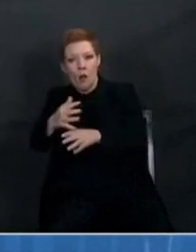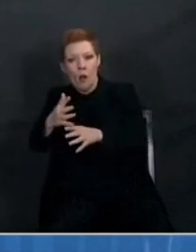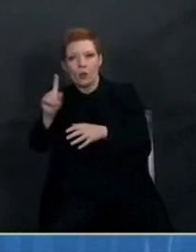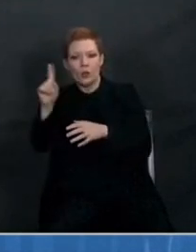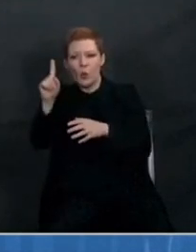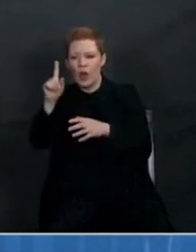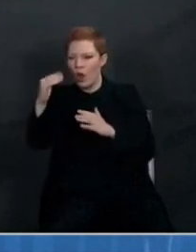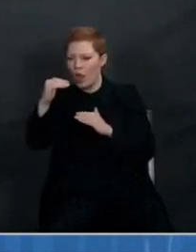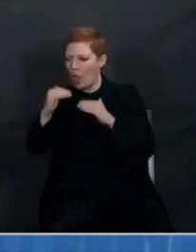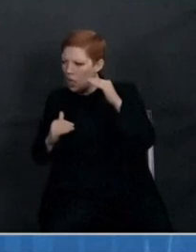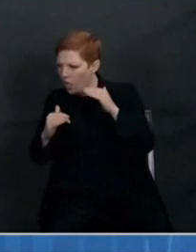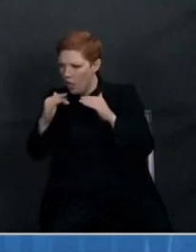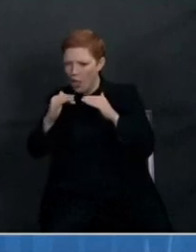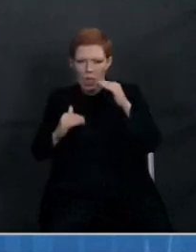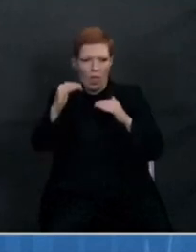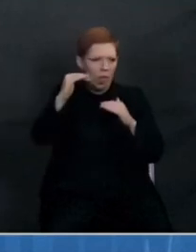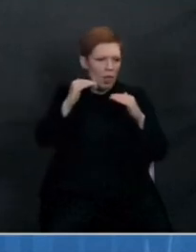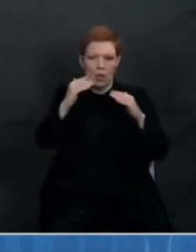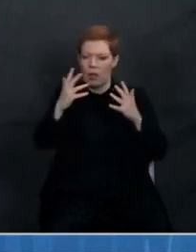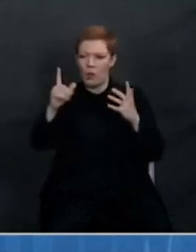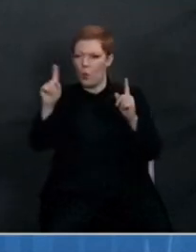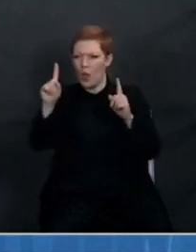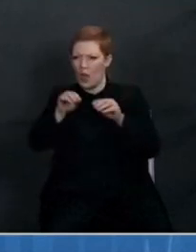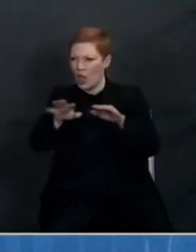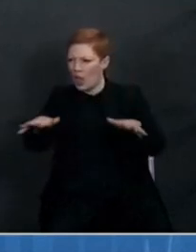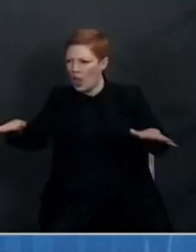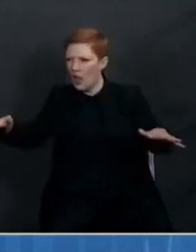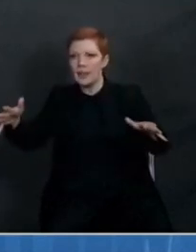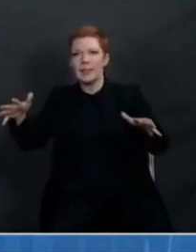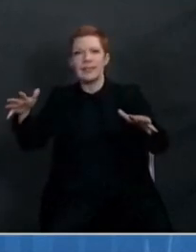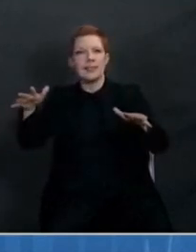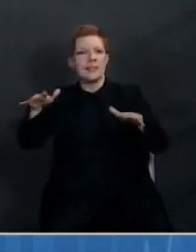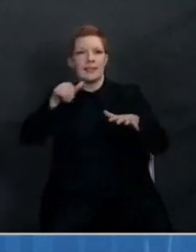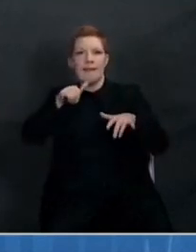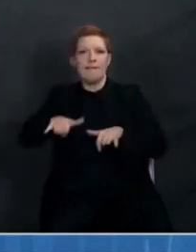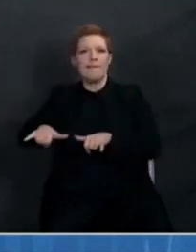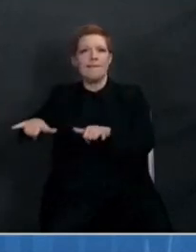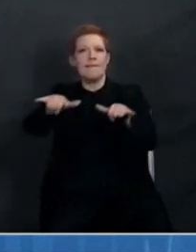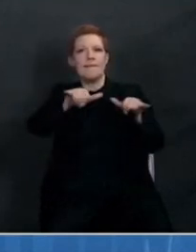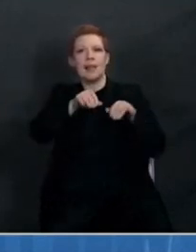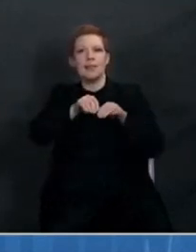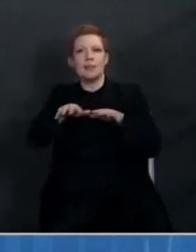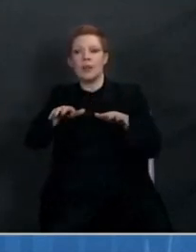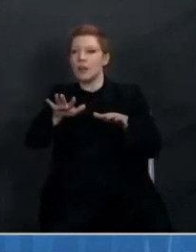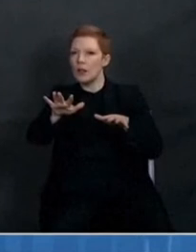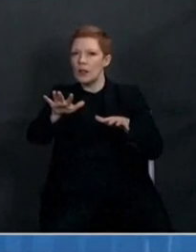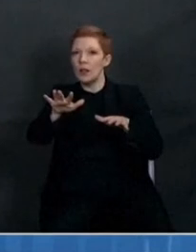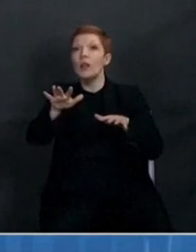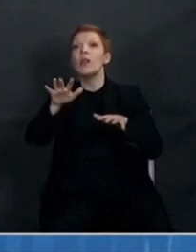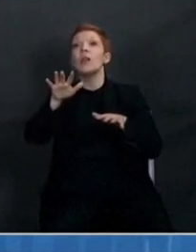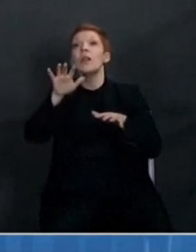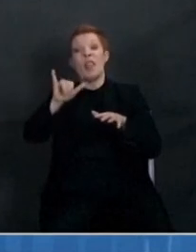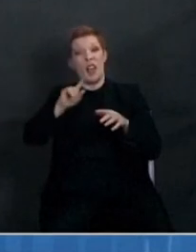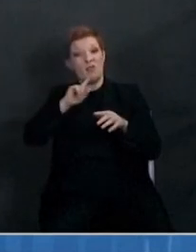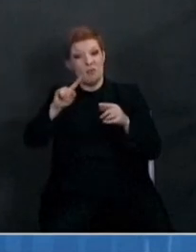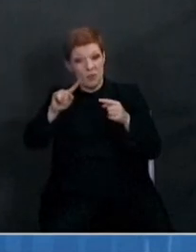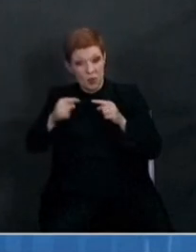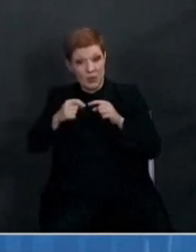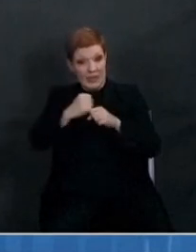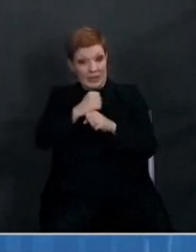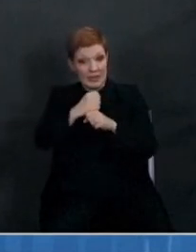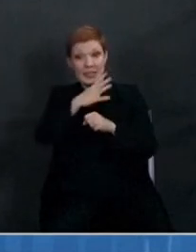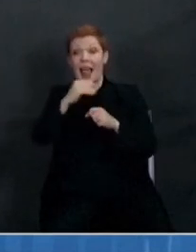equity in the earliest days of vaccination. But those dynamics, they don't just hurt our statistics, they hurt the communities that are at the highest risk and have been